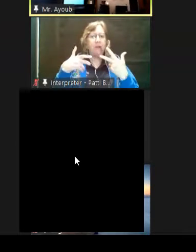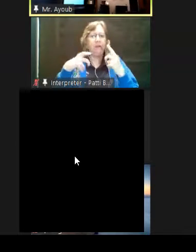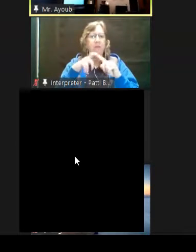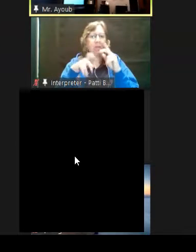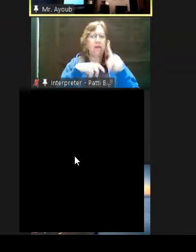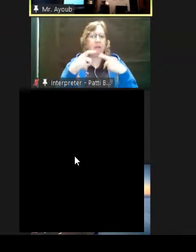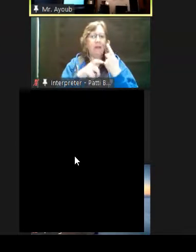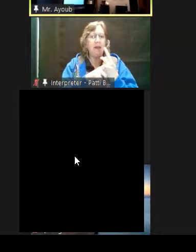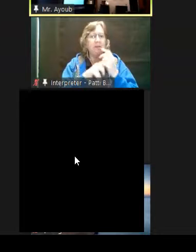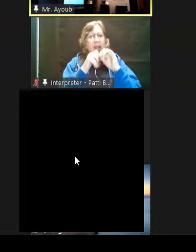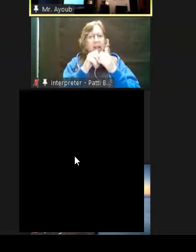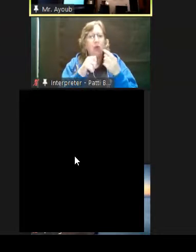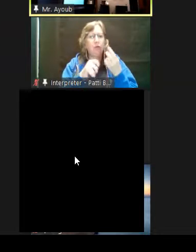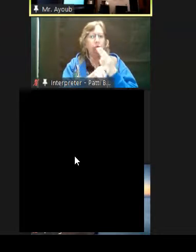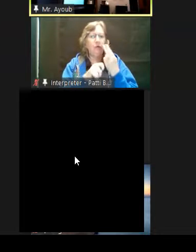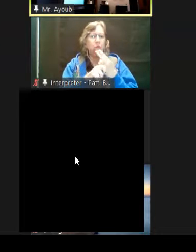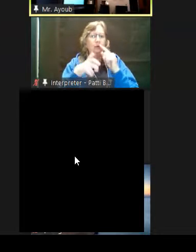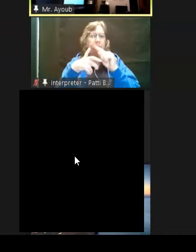and when you would use them.